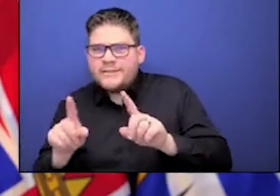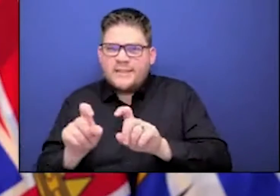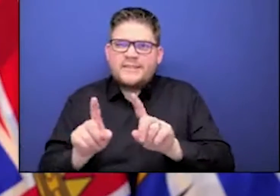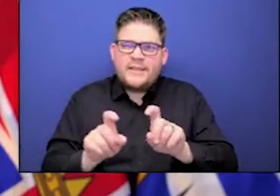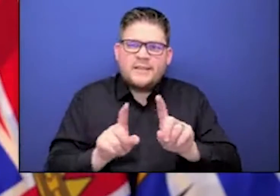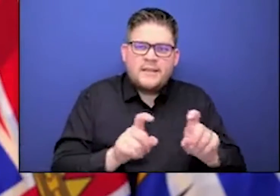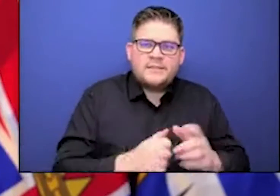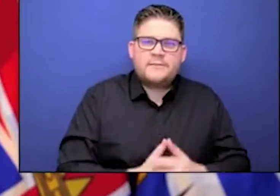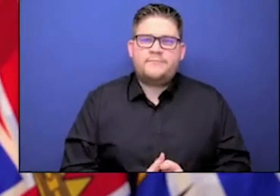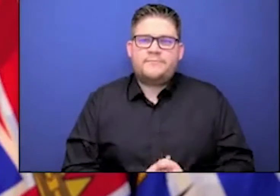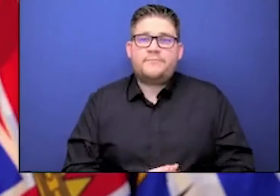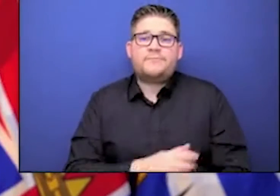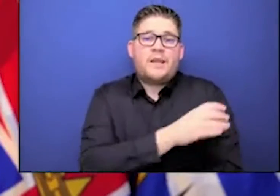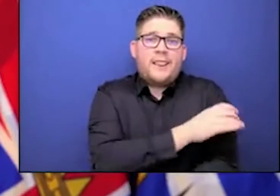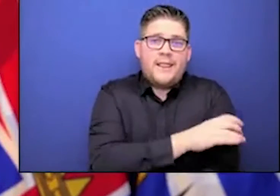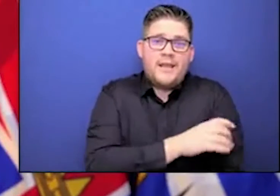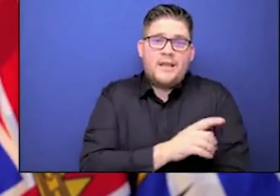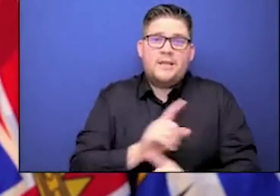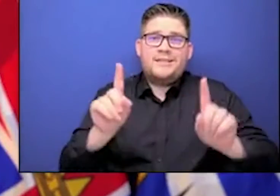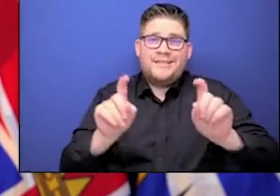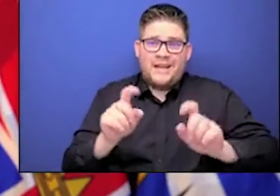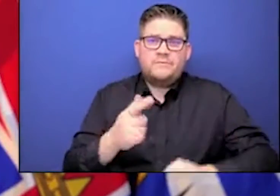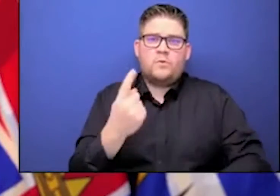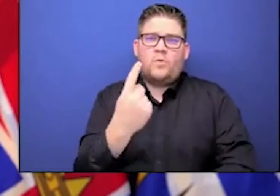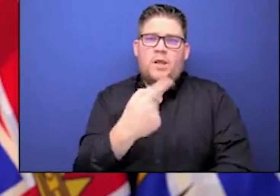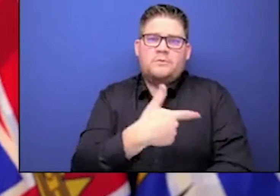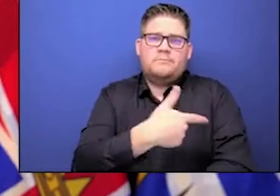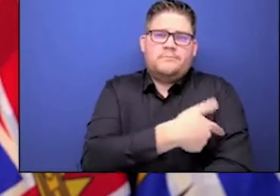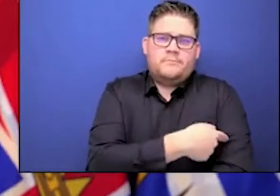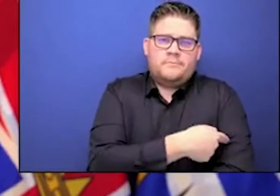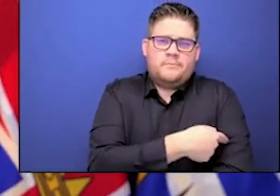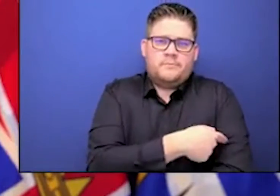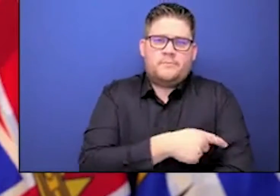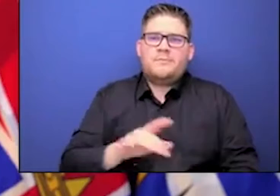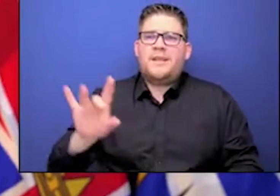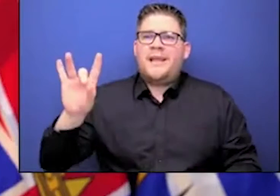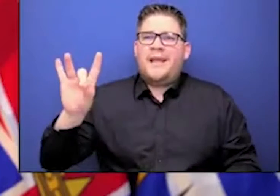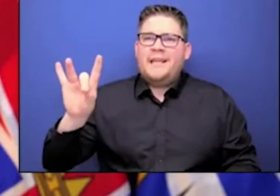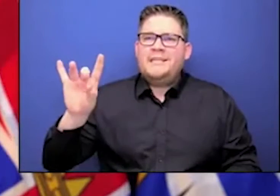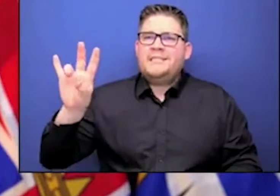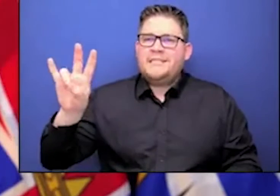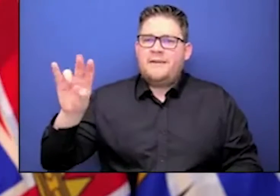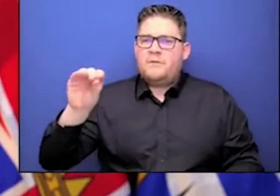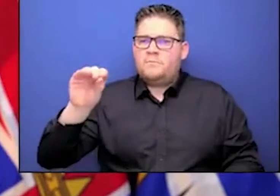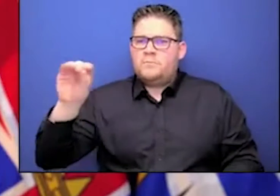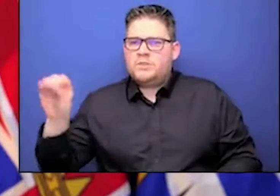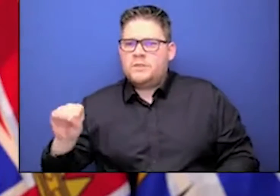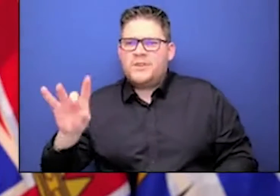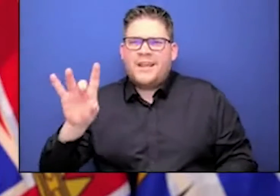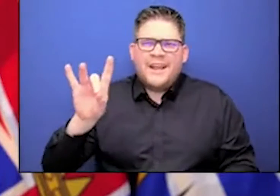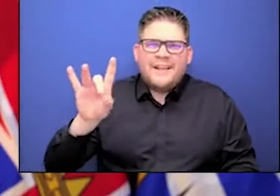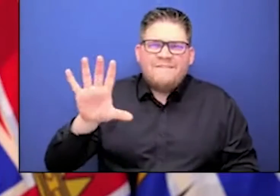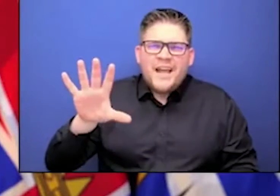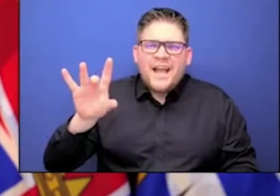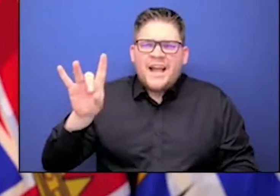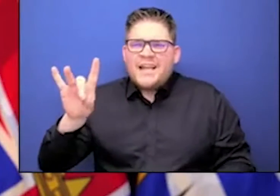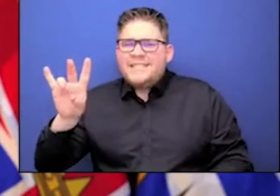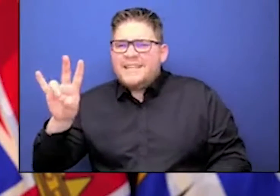this single dose, it was 87%, I believe it was, 85 or